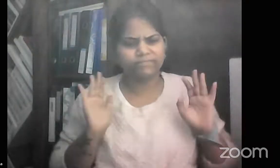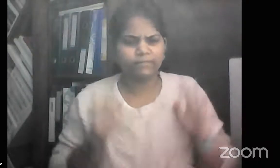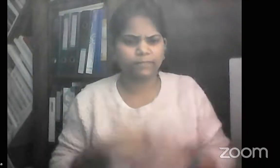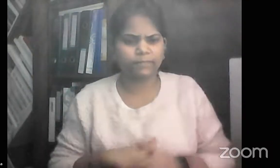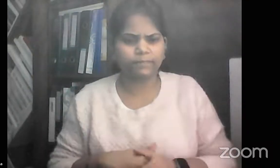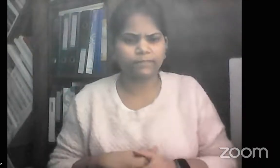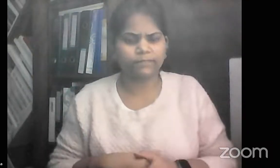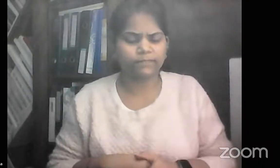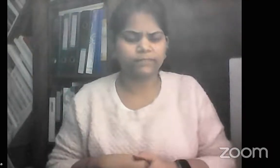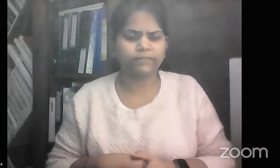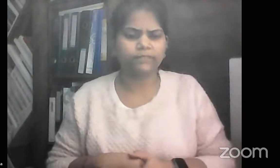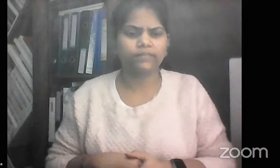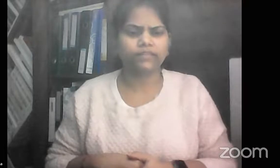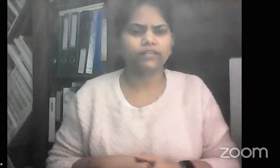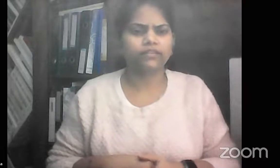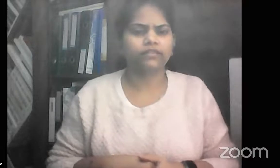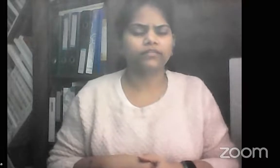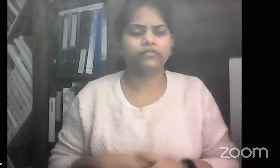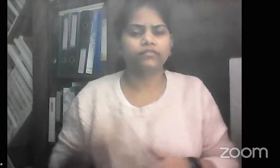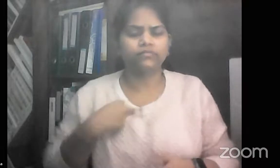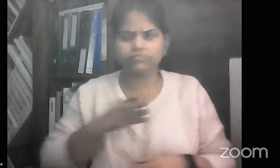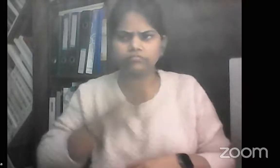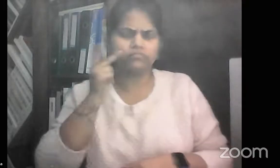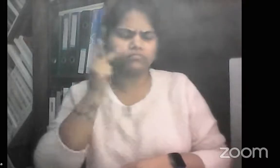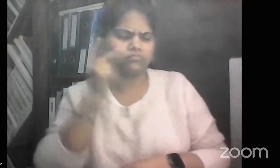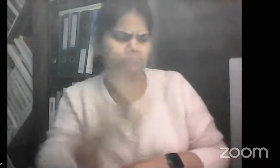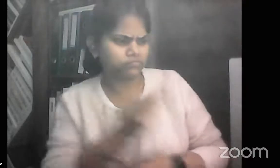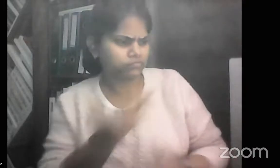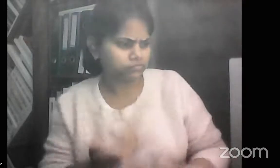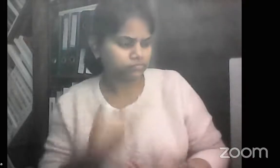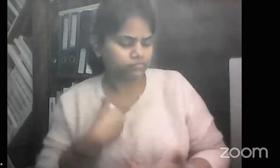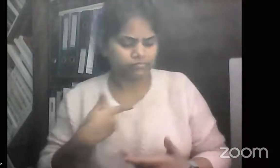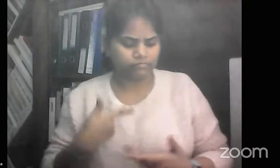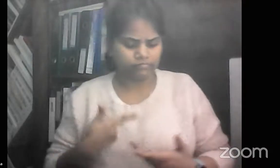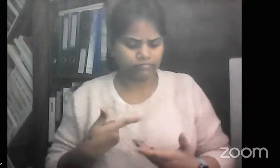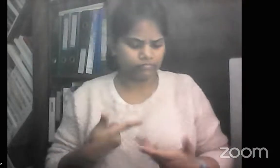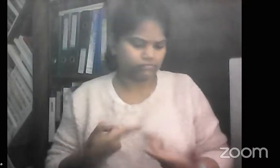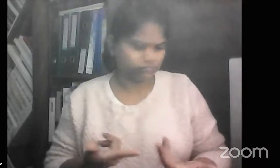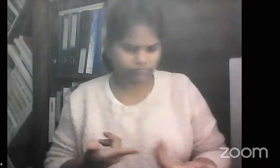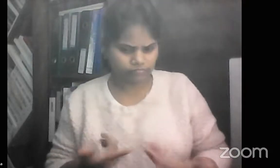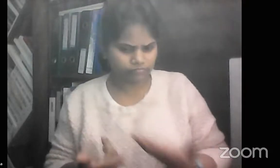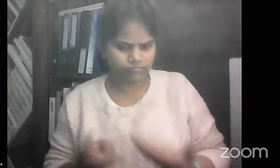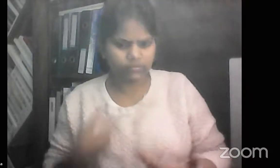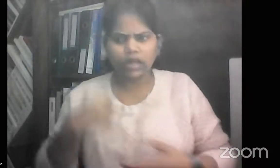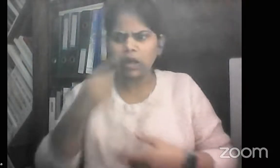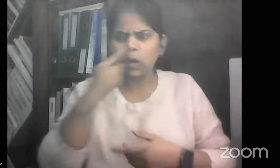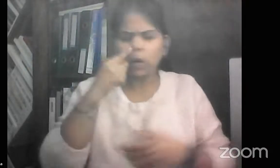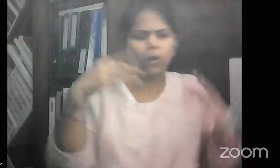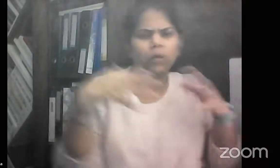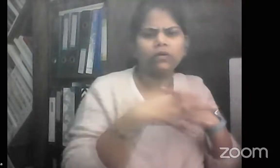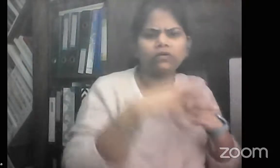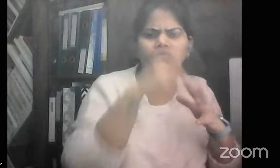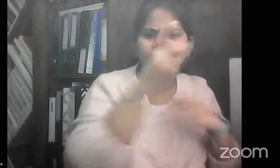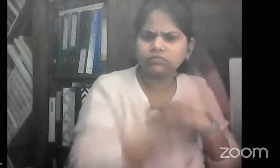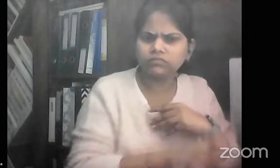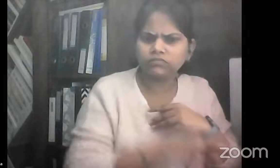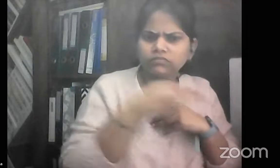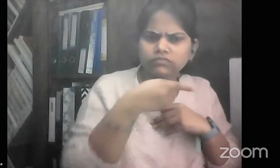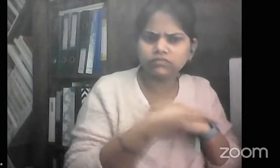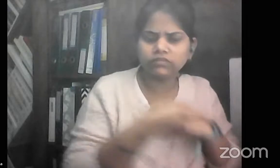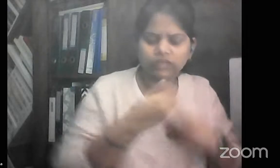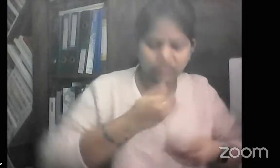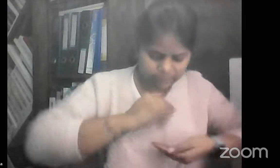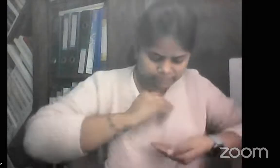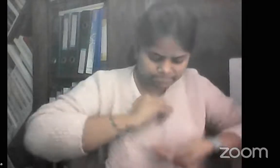entire planet. Now, leading to resistance from the subjugated, who are these women, it gives birth to